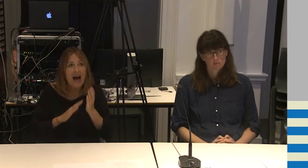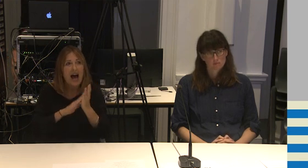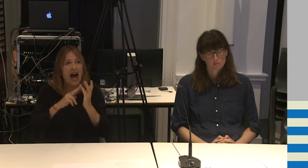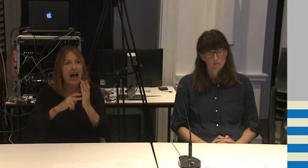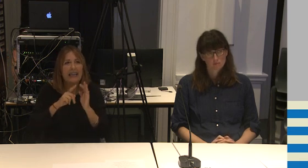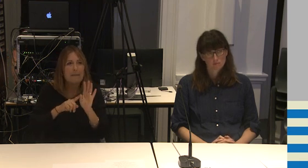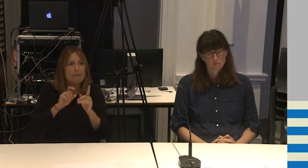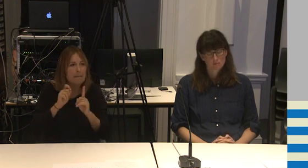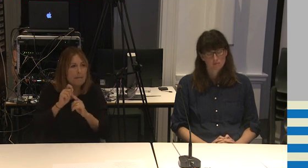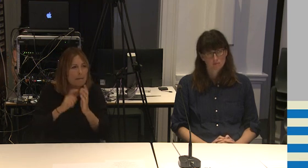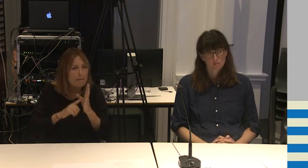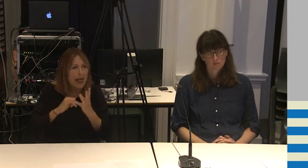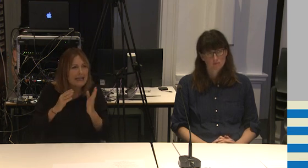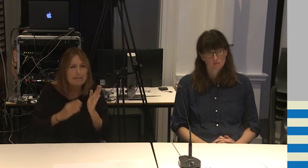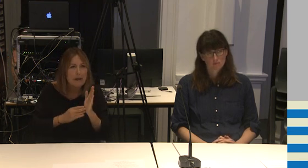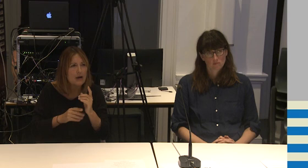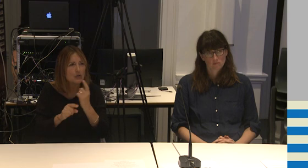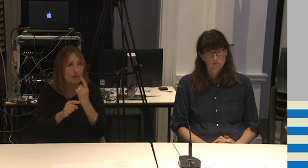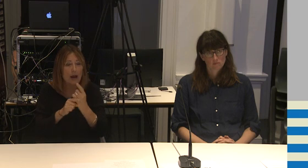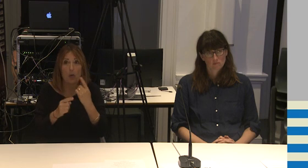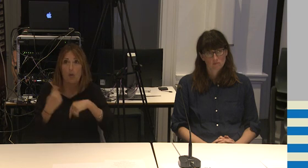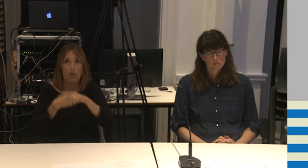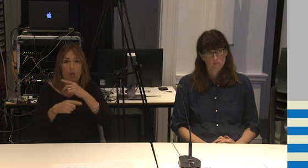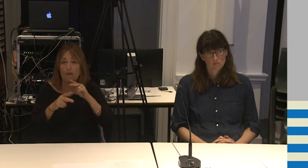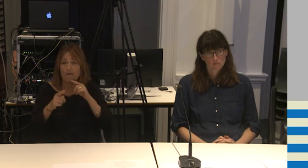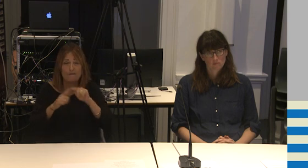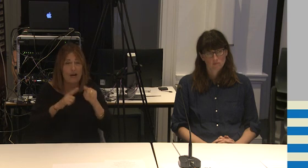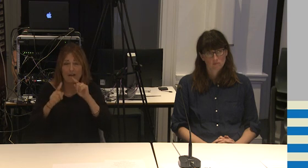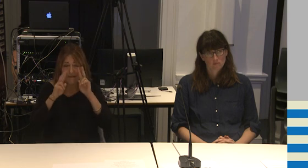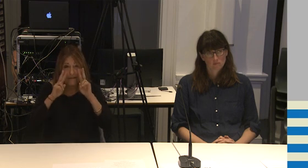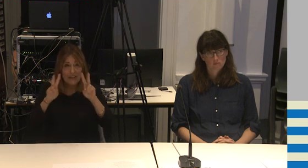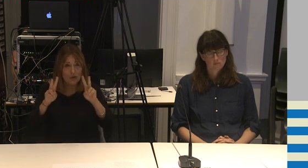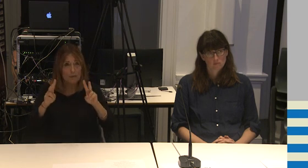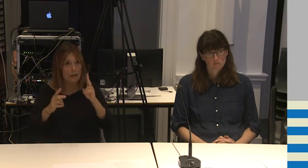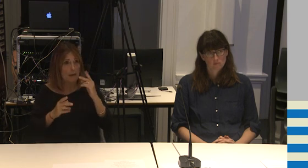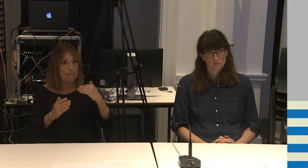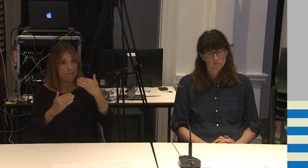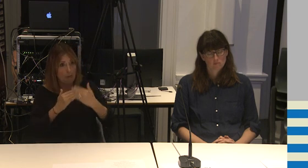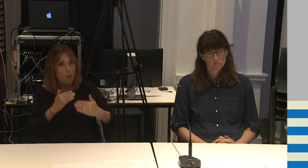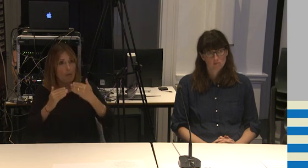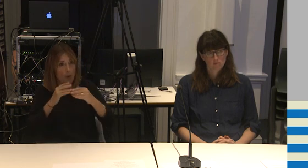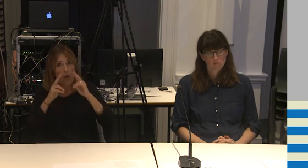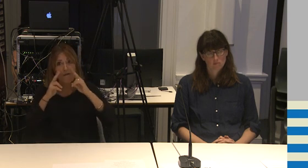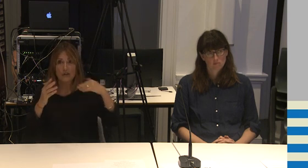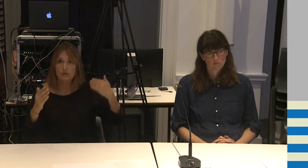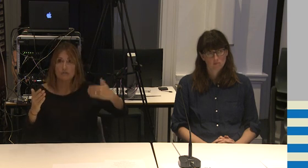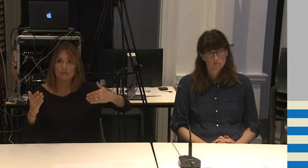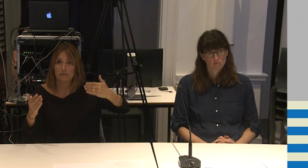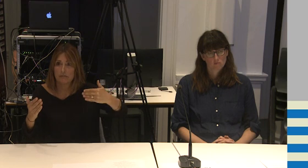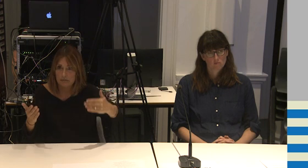how we're very visual and we've become increasingly visual through the years. And I think this has